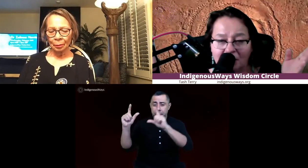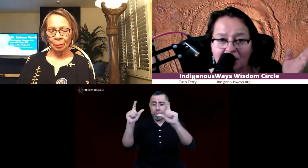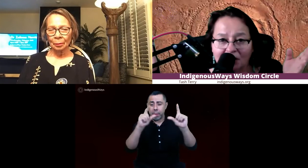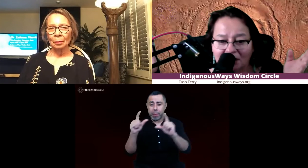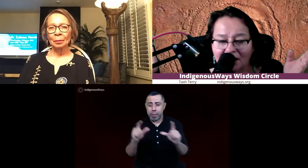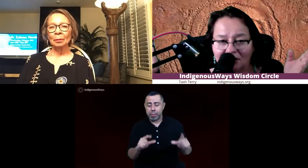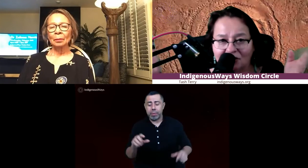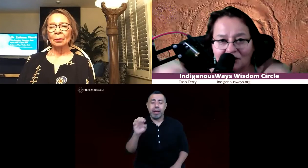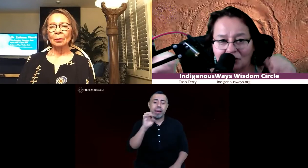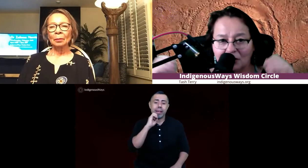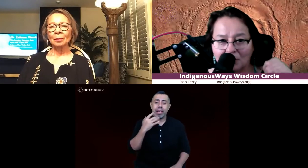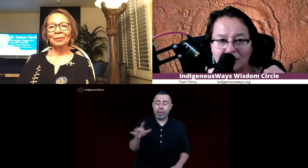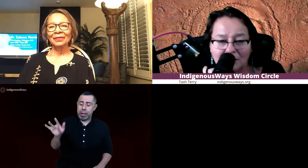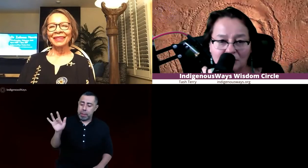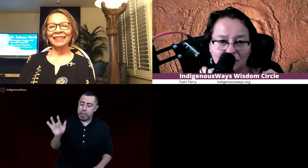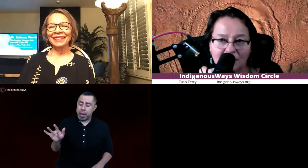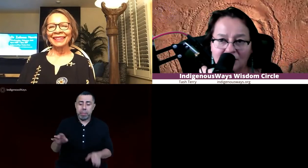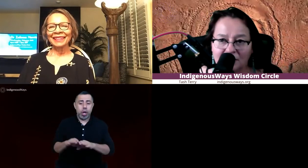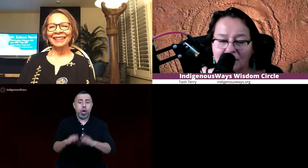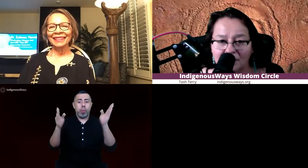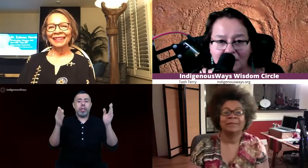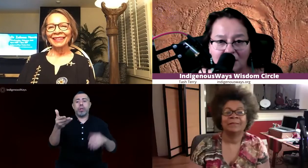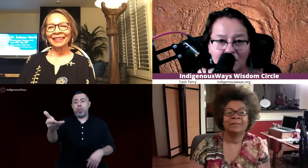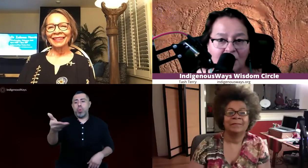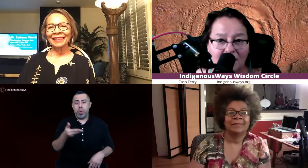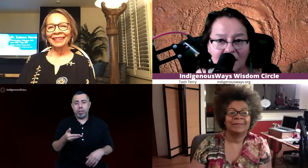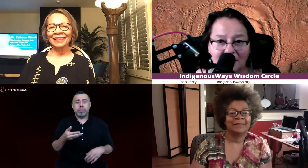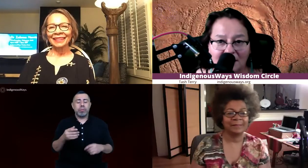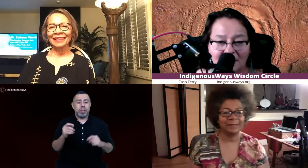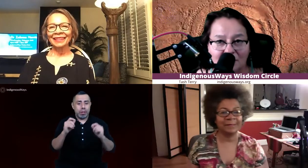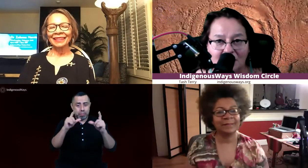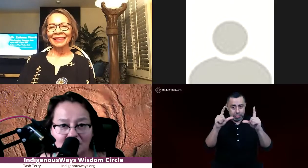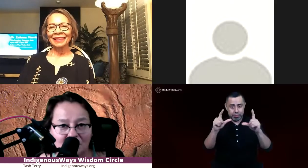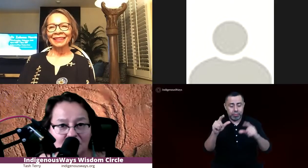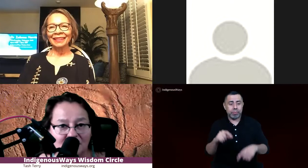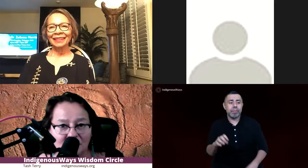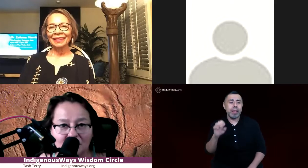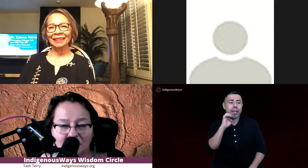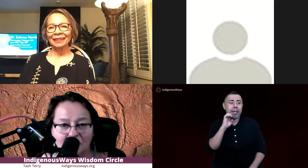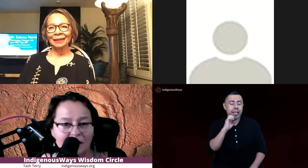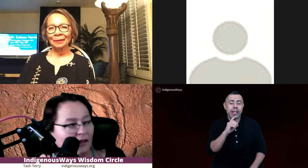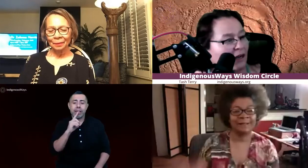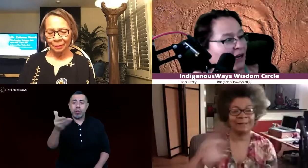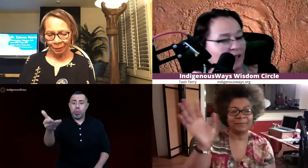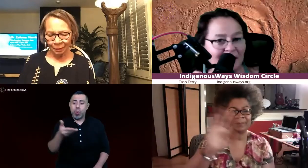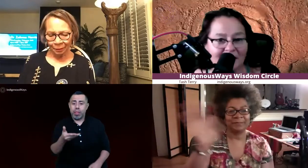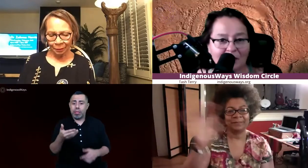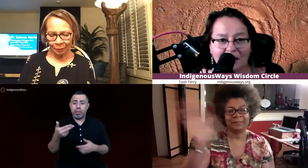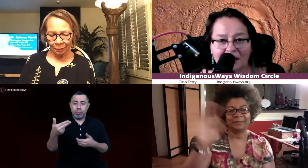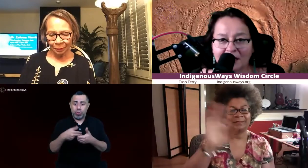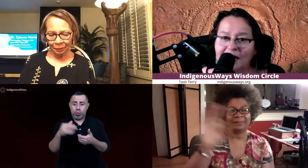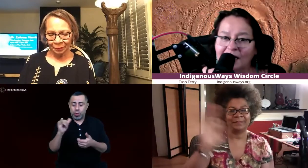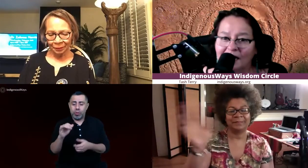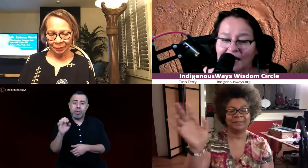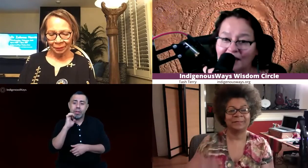opened the gates. So you're welcome to join us on video. And Elena's welcome to join us too. Elena, come on